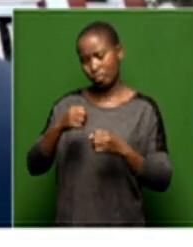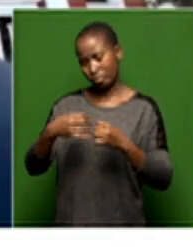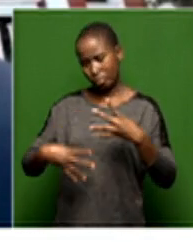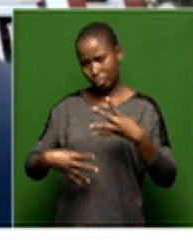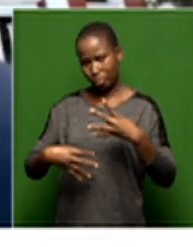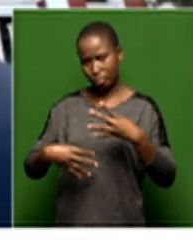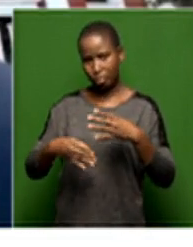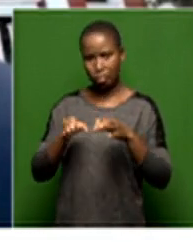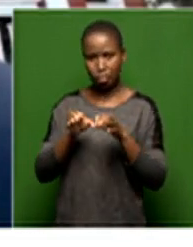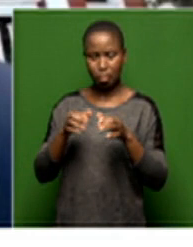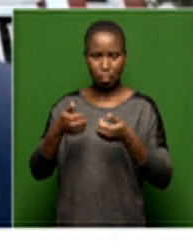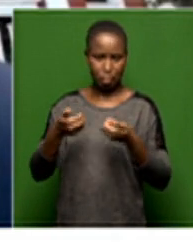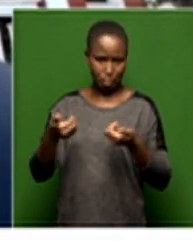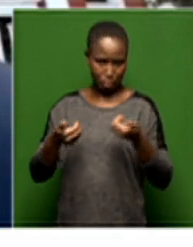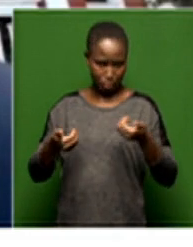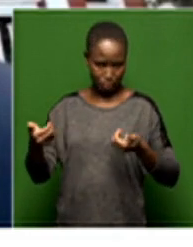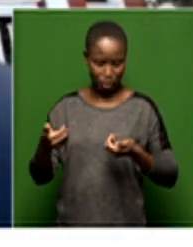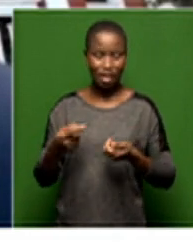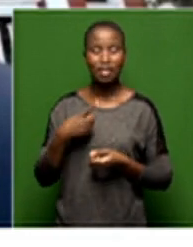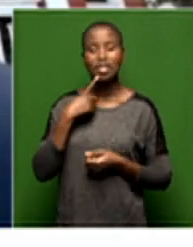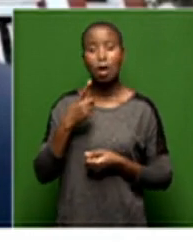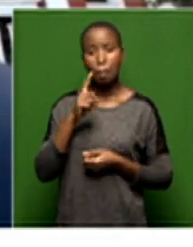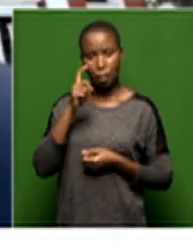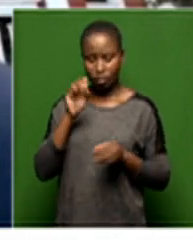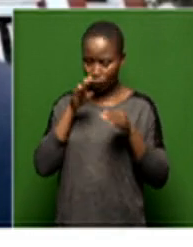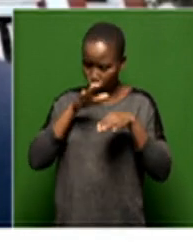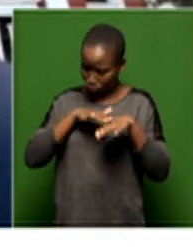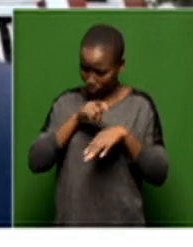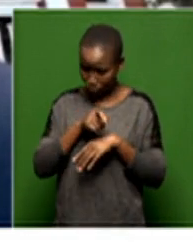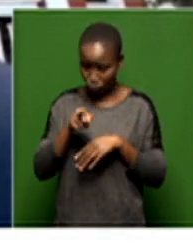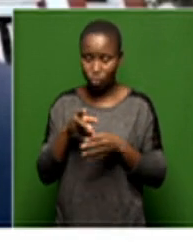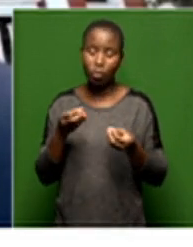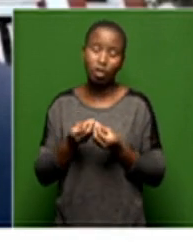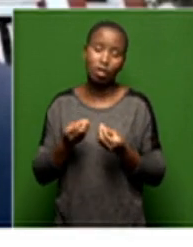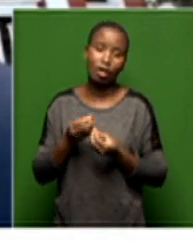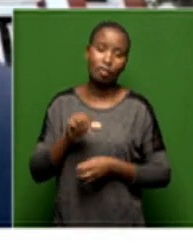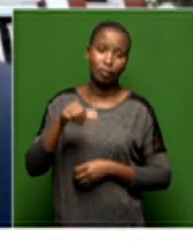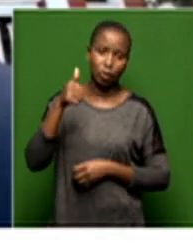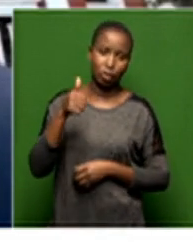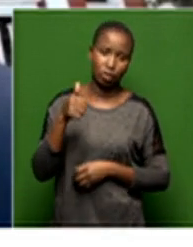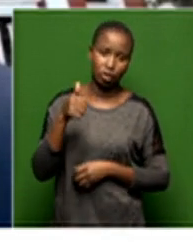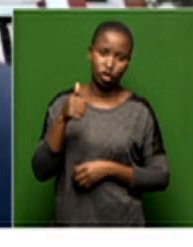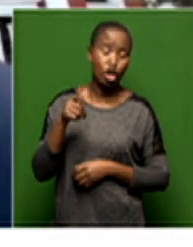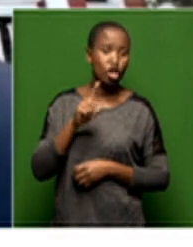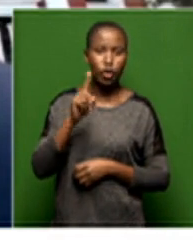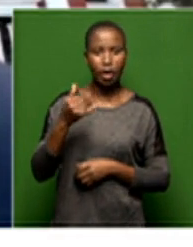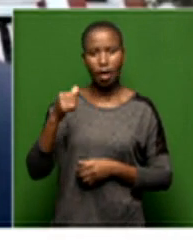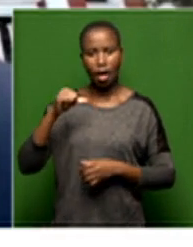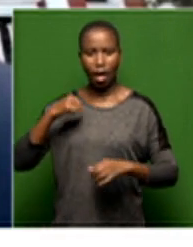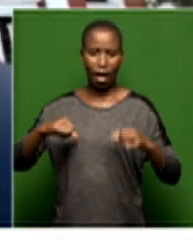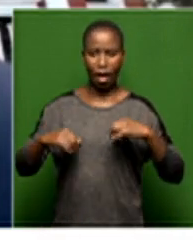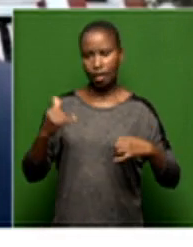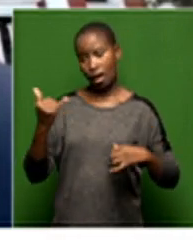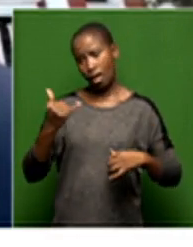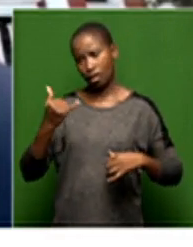say, let's look at this and not be cozy about it and not pretend what